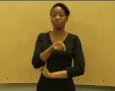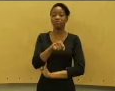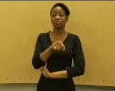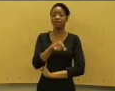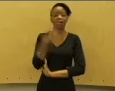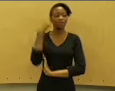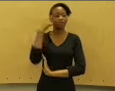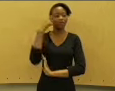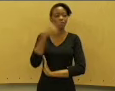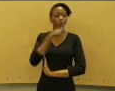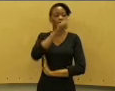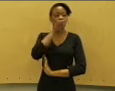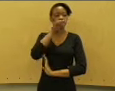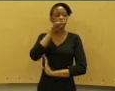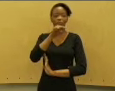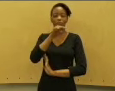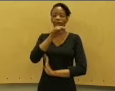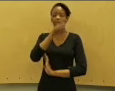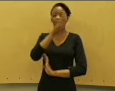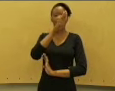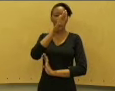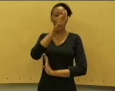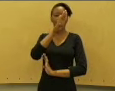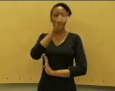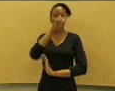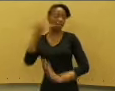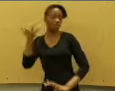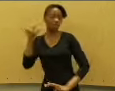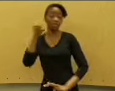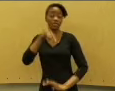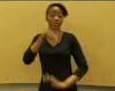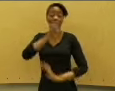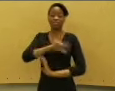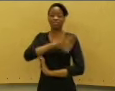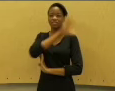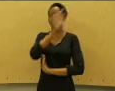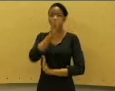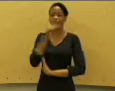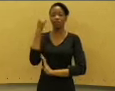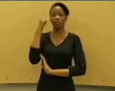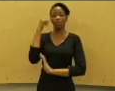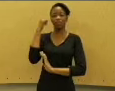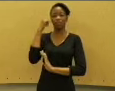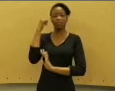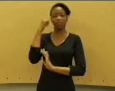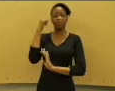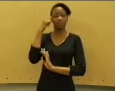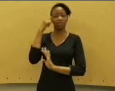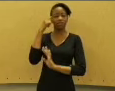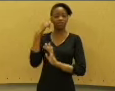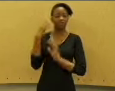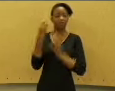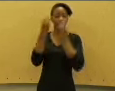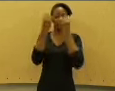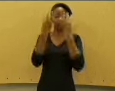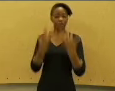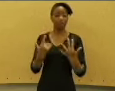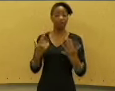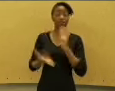billion plus disabled people in the world. In South Africa alone, the last statistics, which are also needing to be